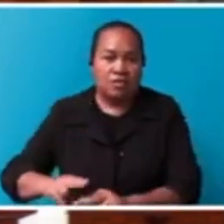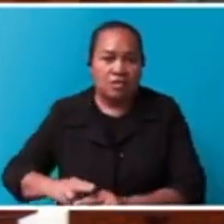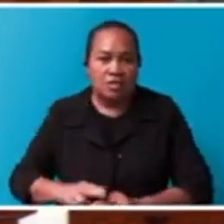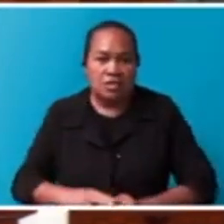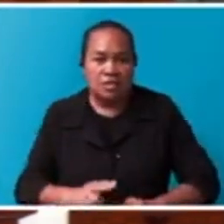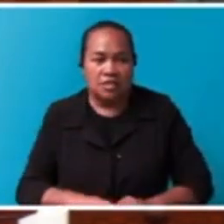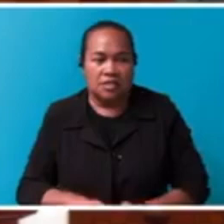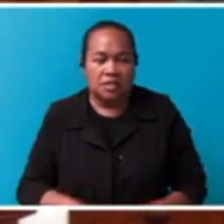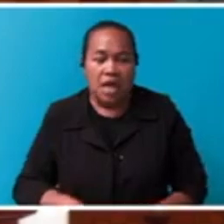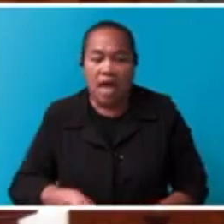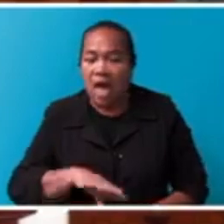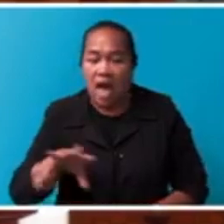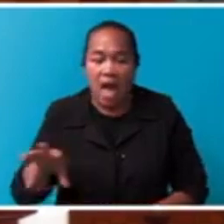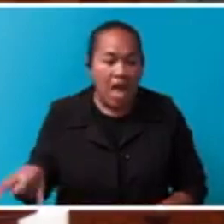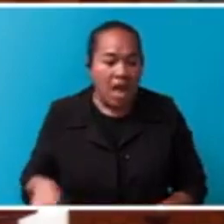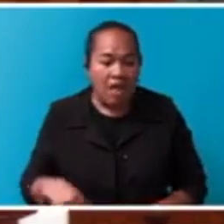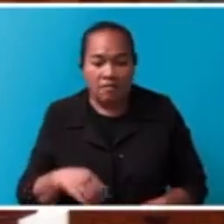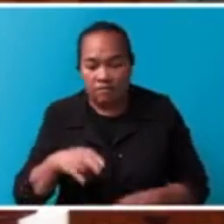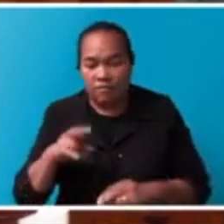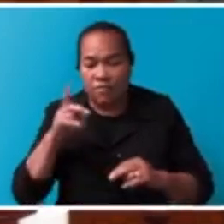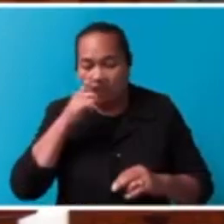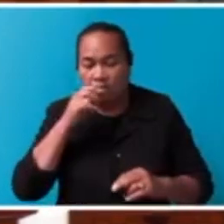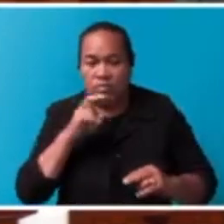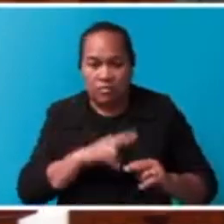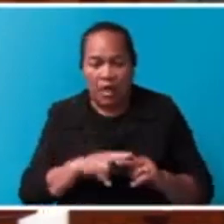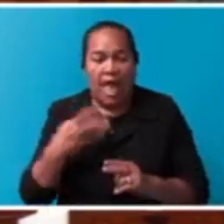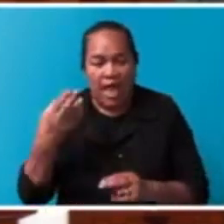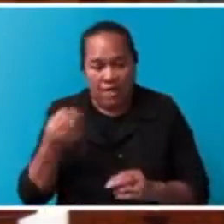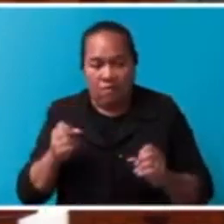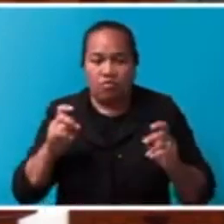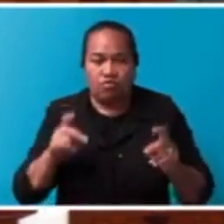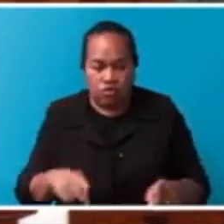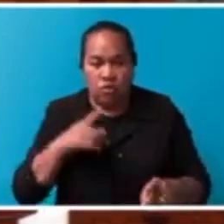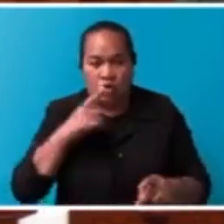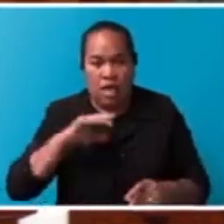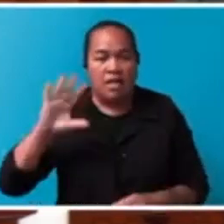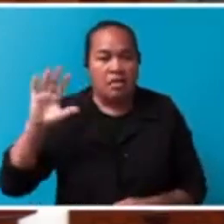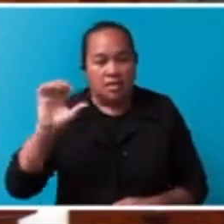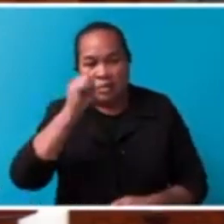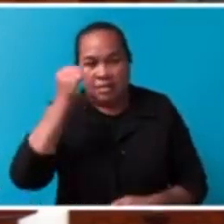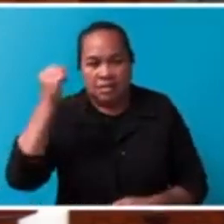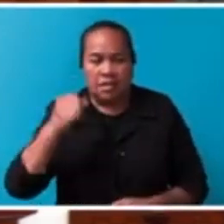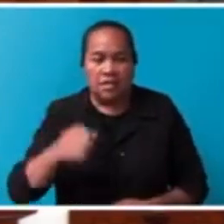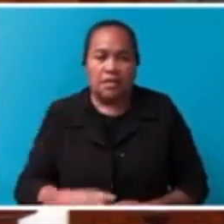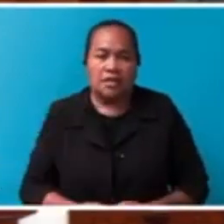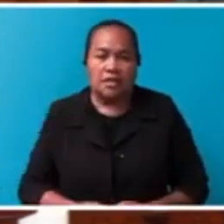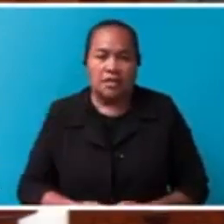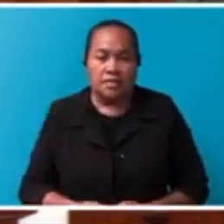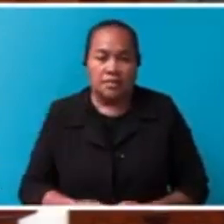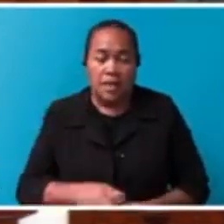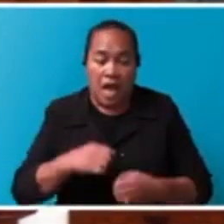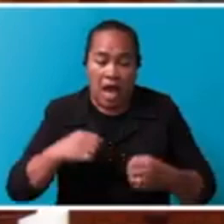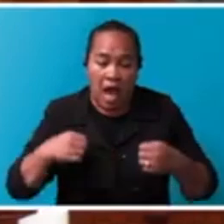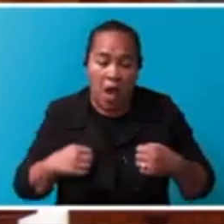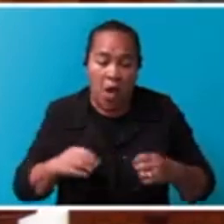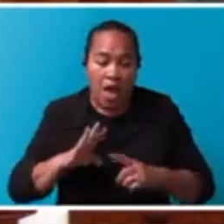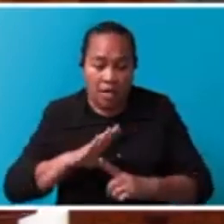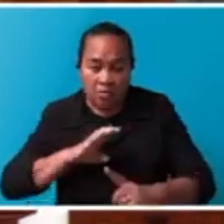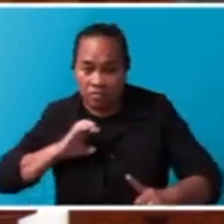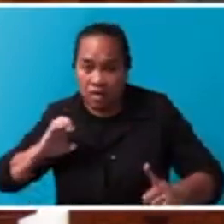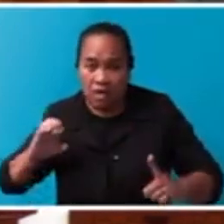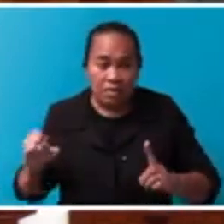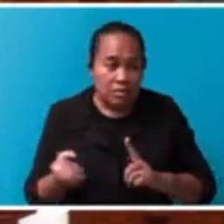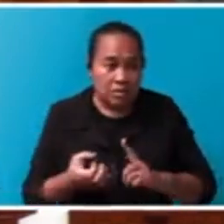where every citizen has the opportunity to succeed, where our environment is preserved